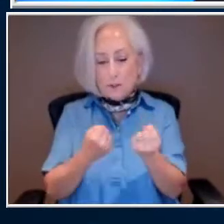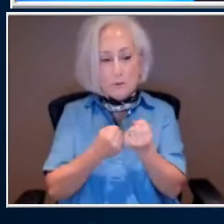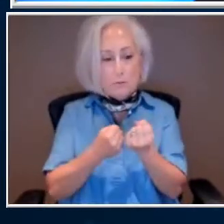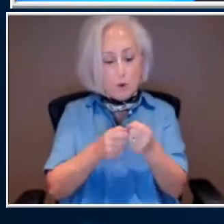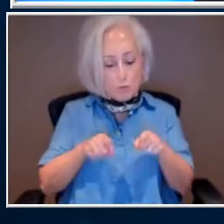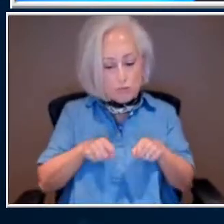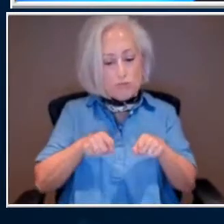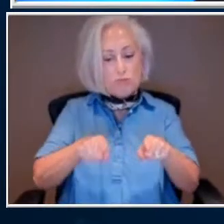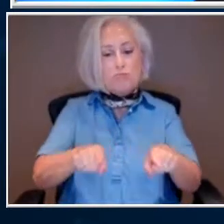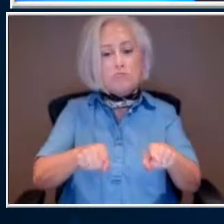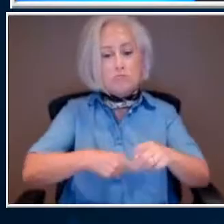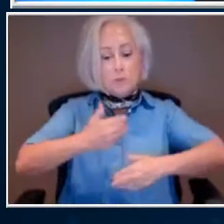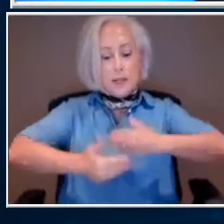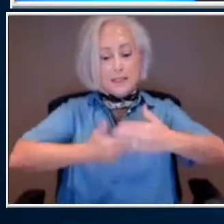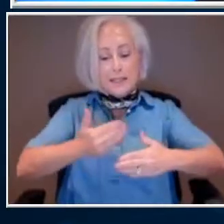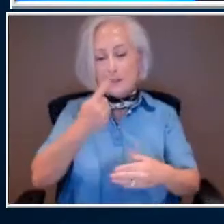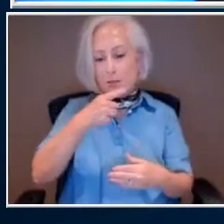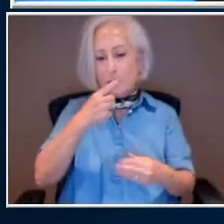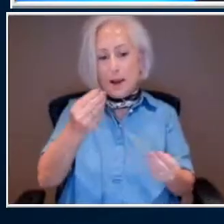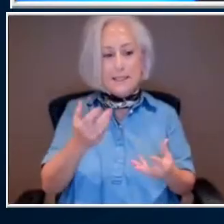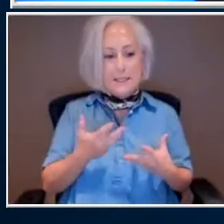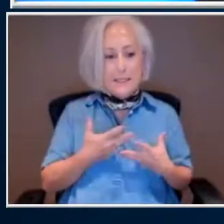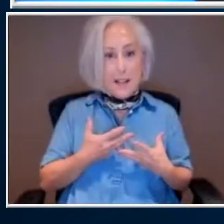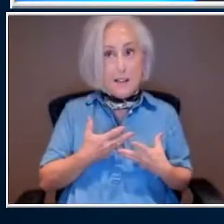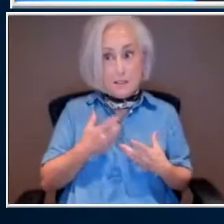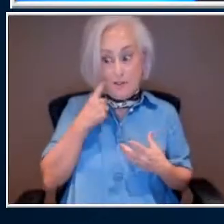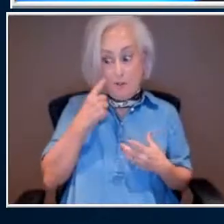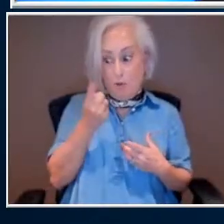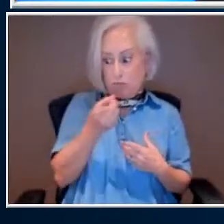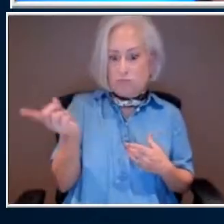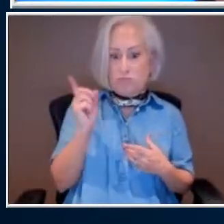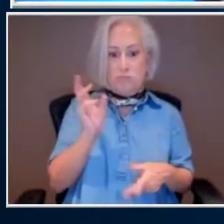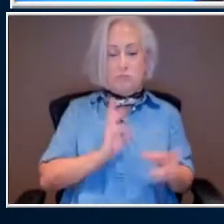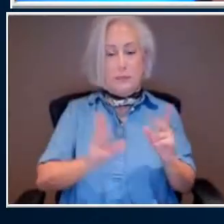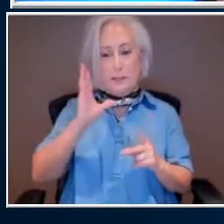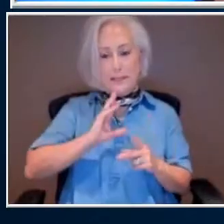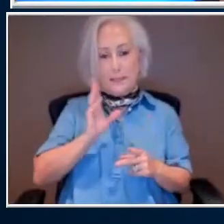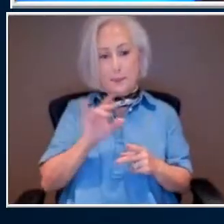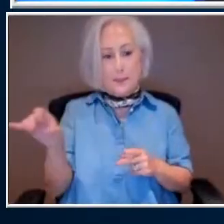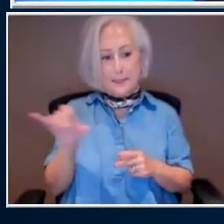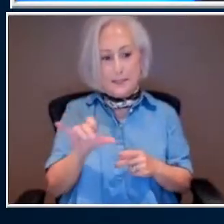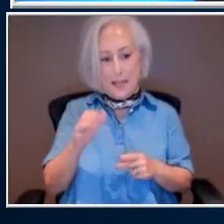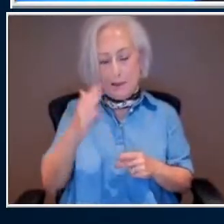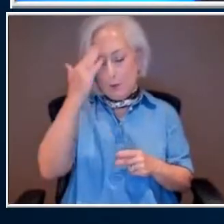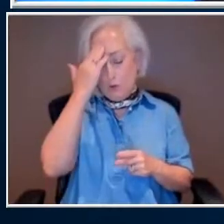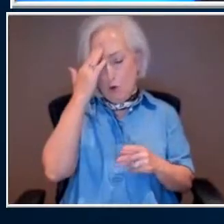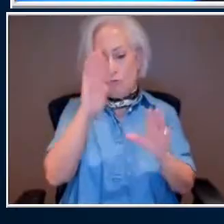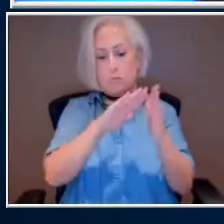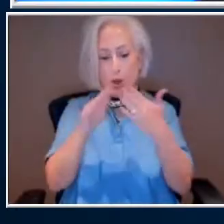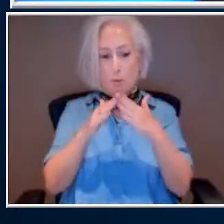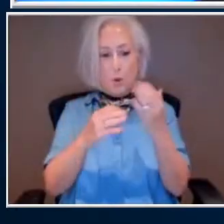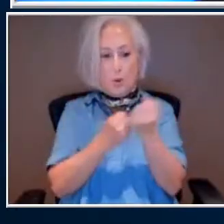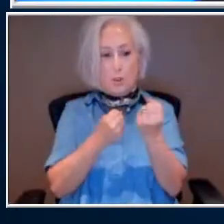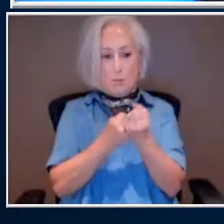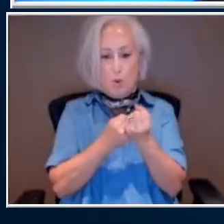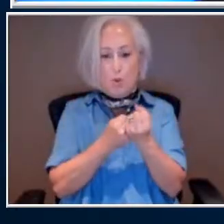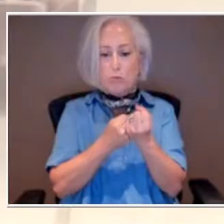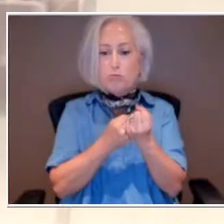process? And just talk about that for those who might be going through this and finding that community support during all of